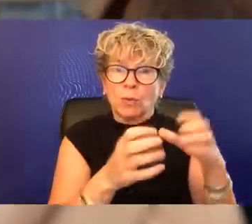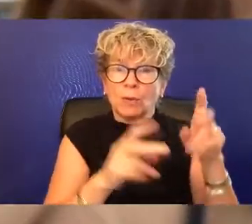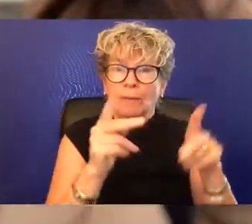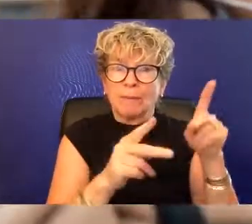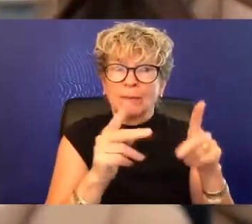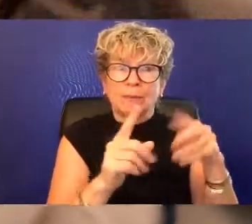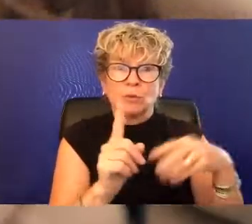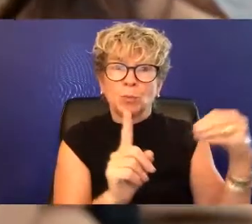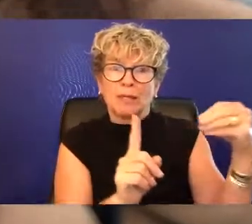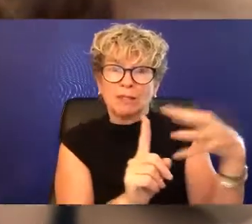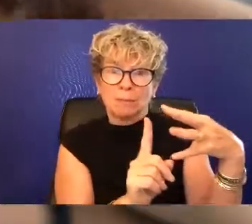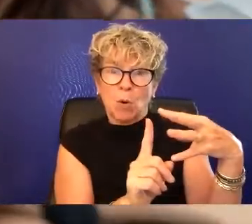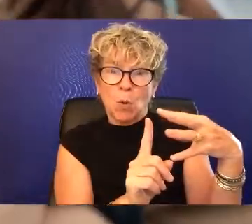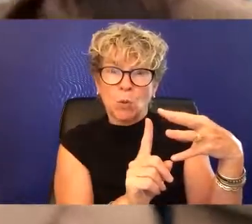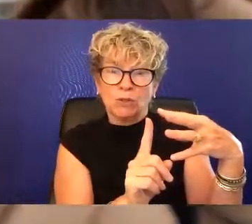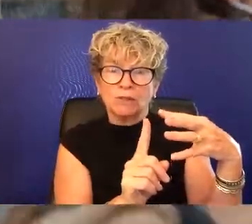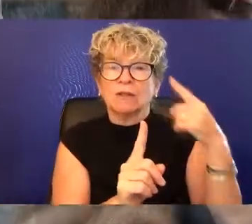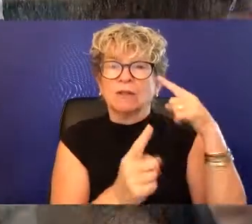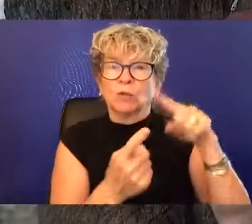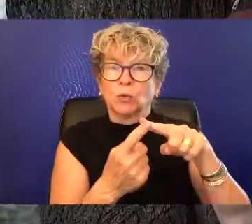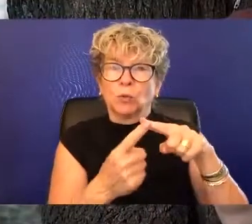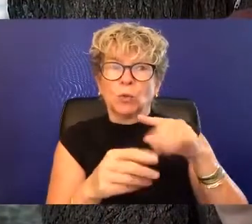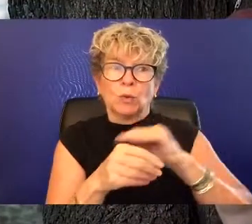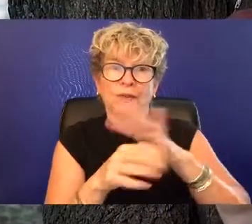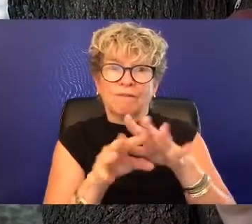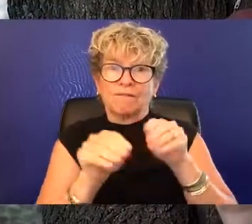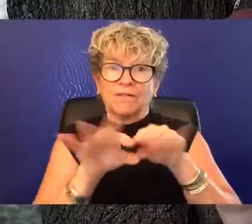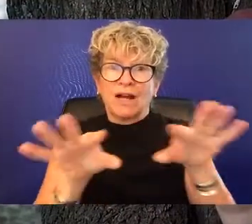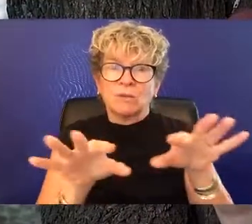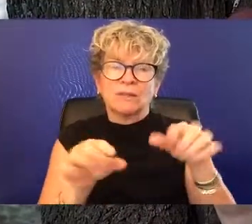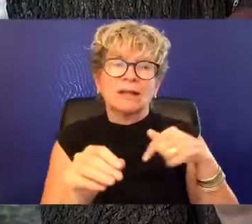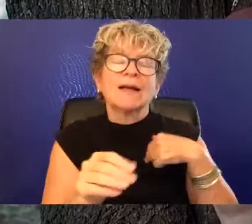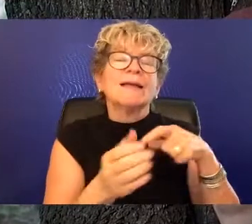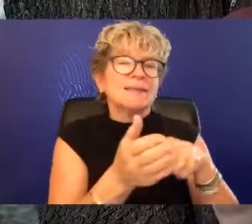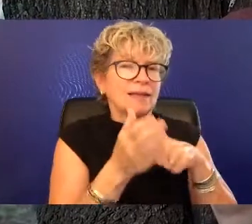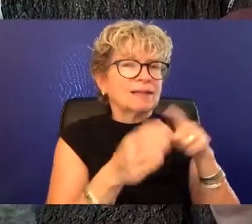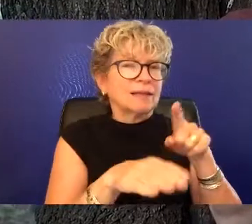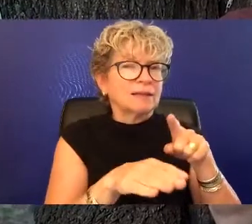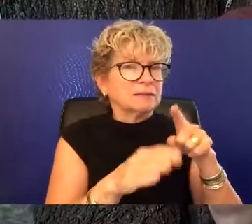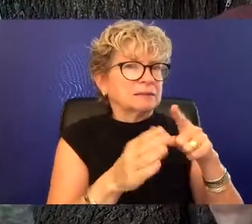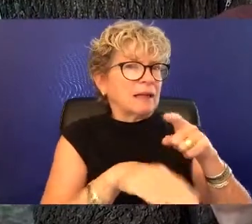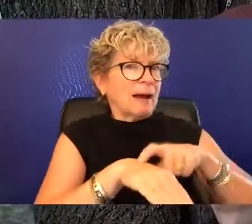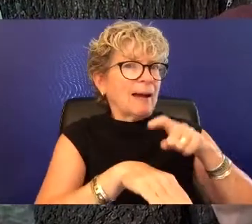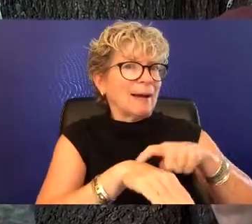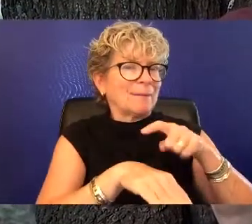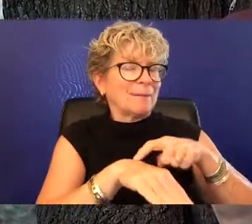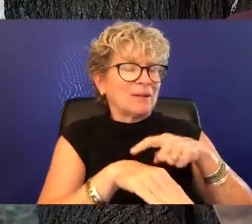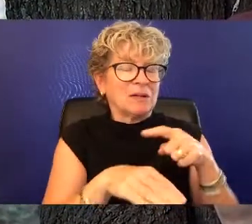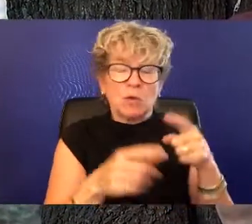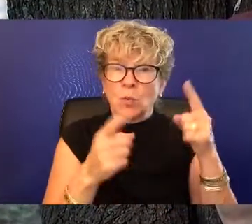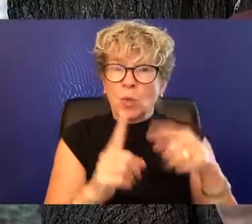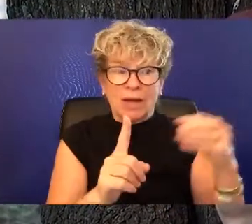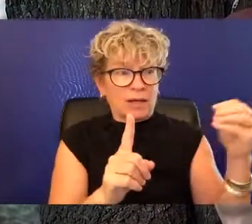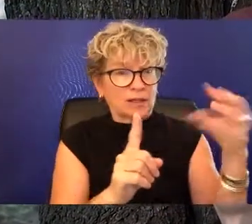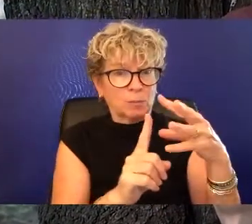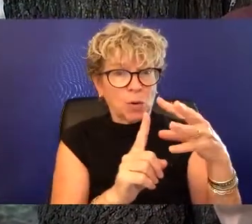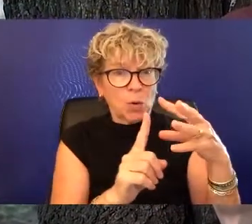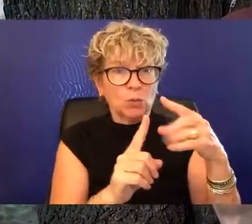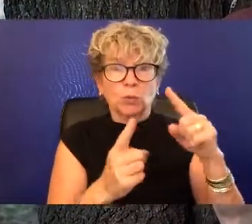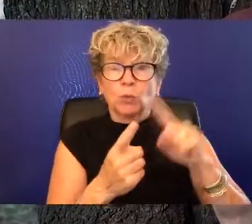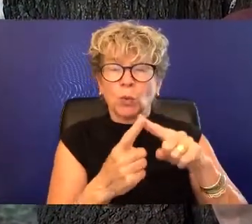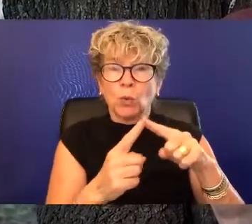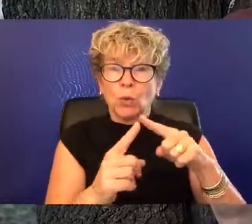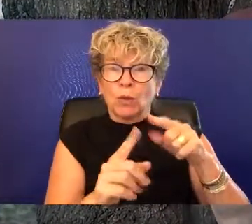be exposed to the virus. This step often takes the longest. It's only once they're exposed that we know if